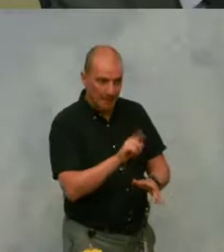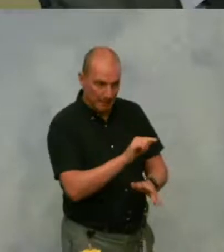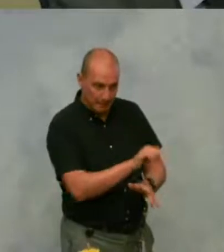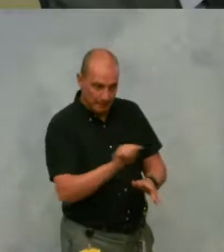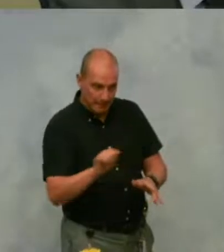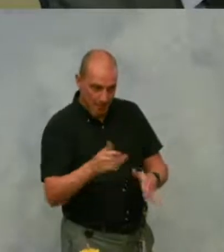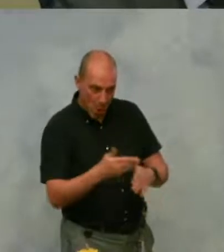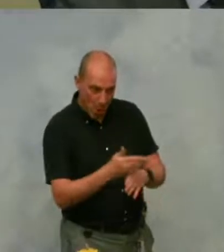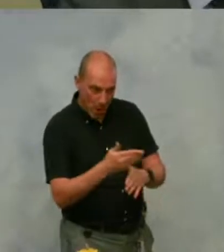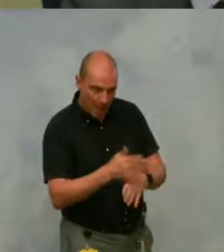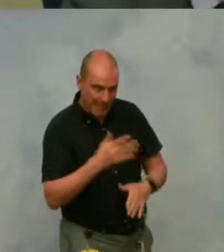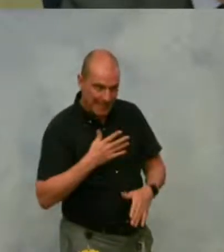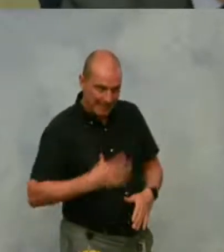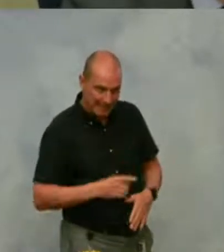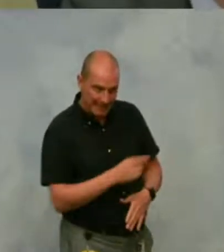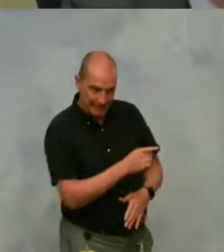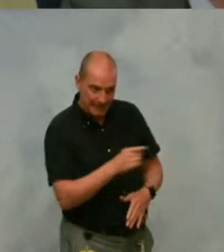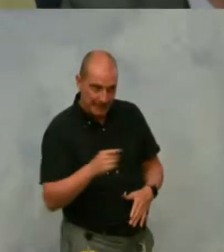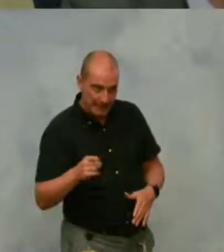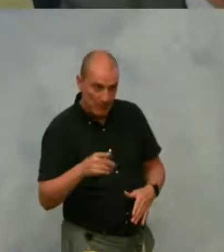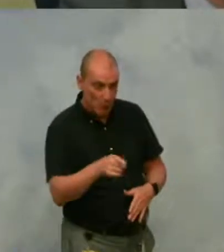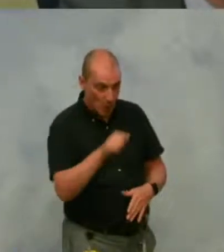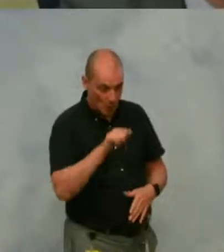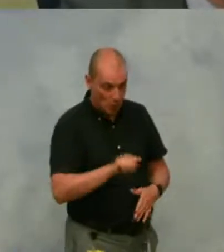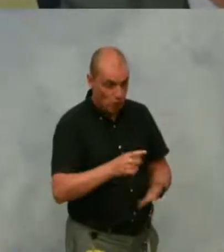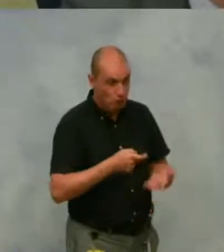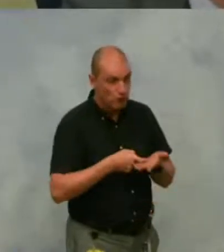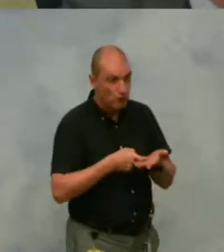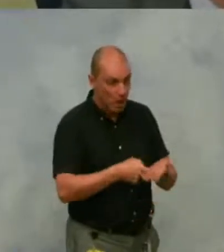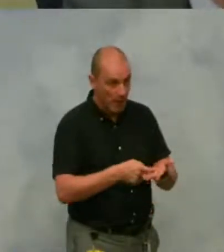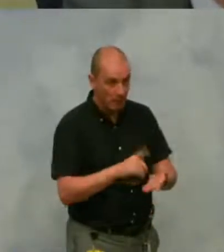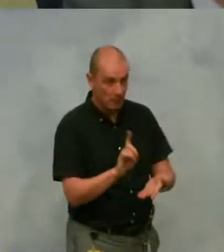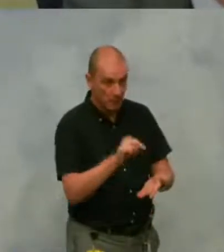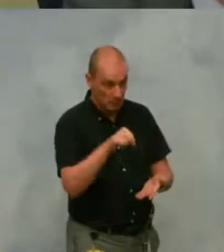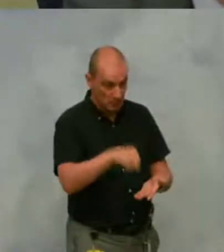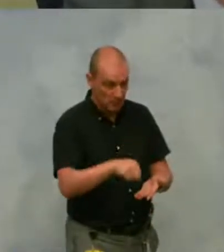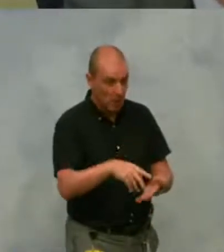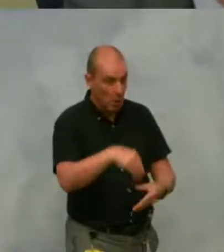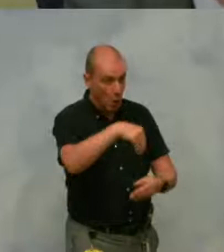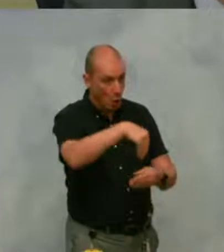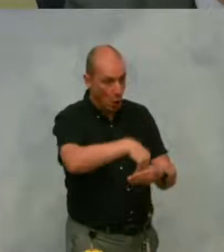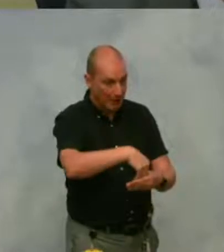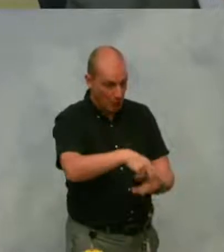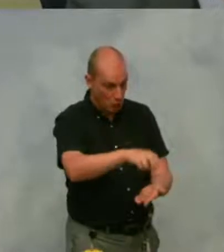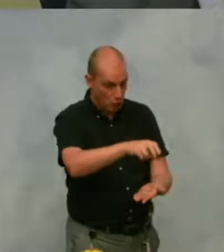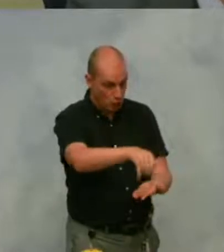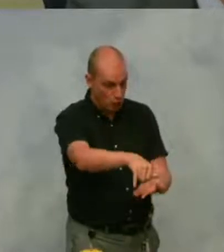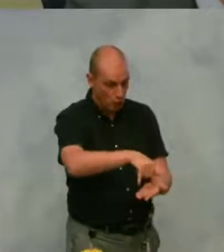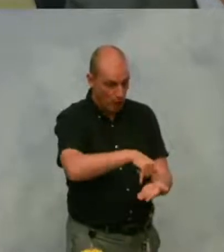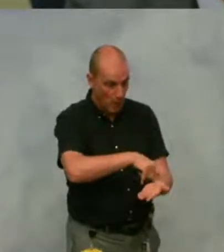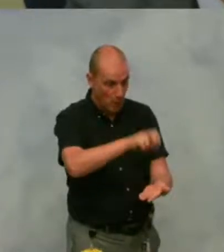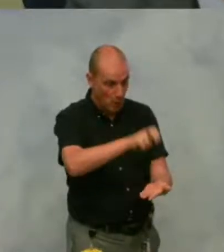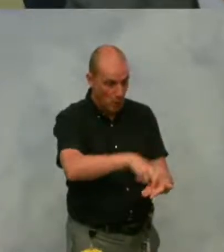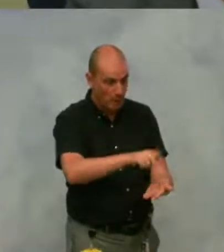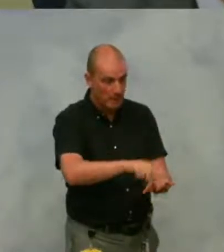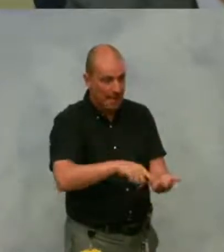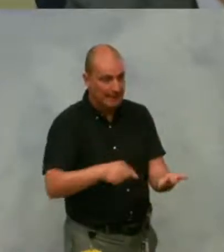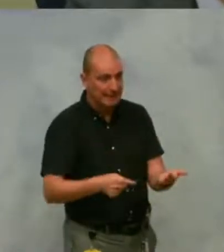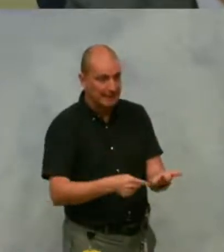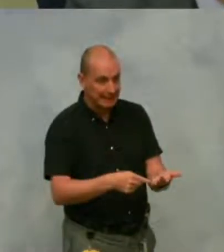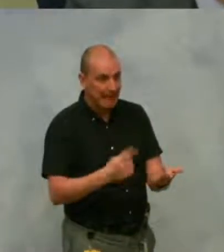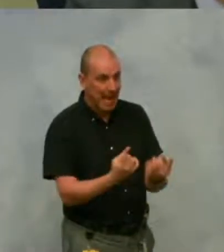do. So if we go back to the recommendations, it's that the contents of the report be noted and that the ICT Asset Management Plan